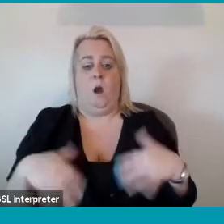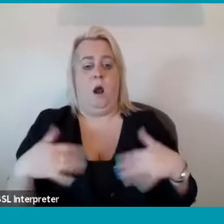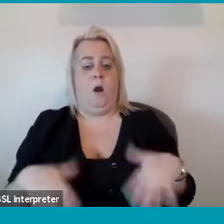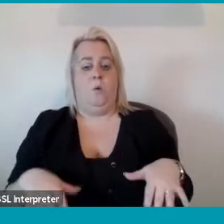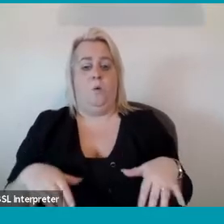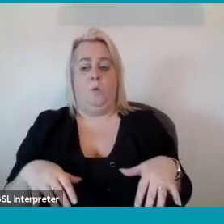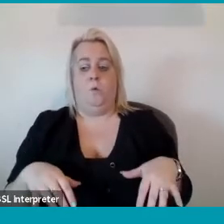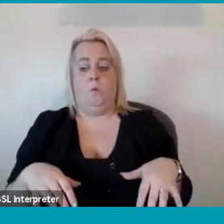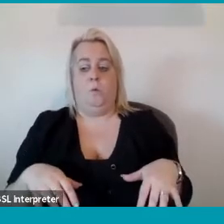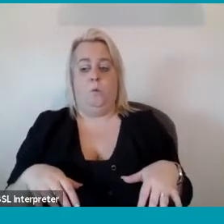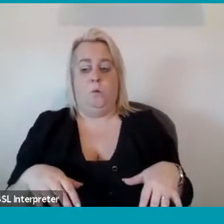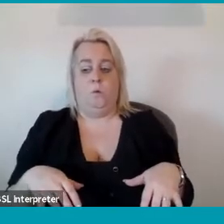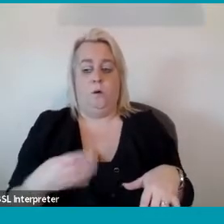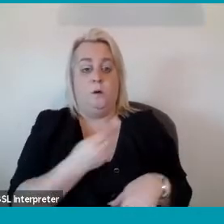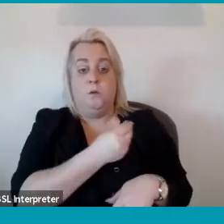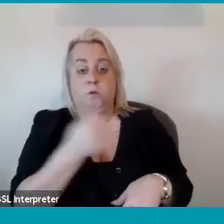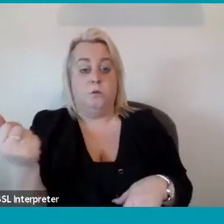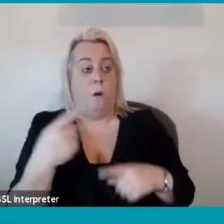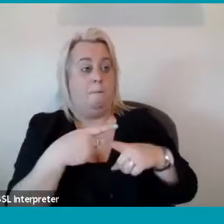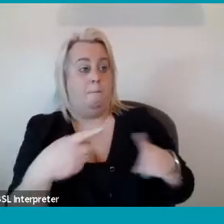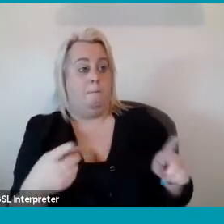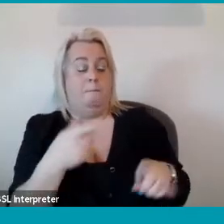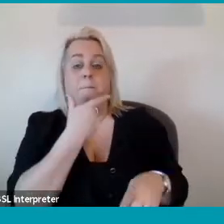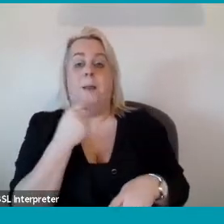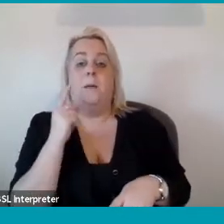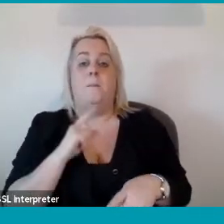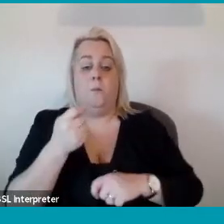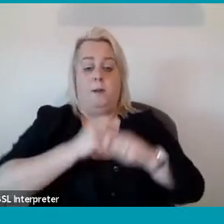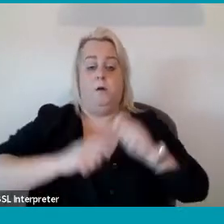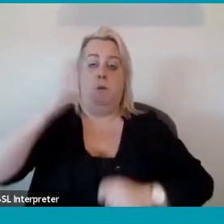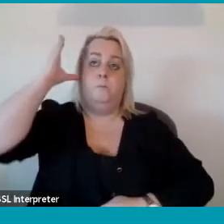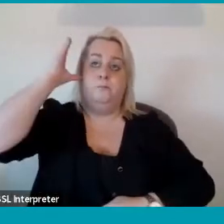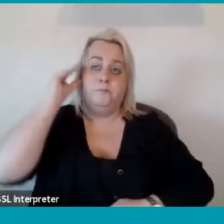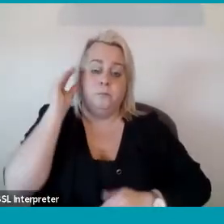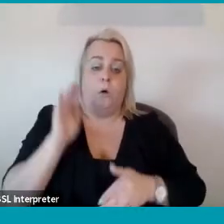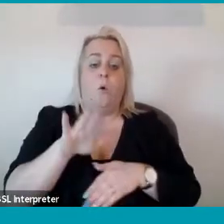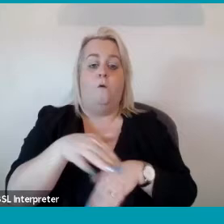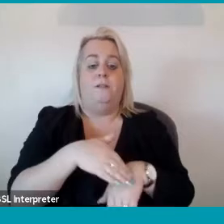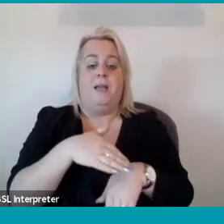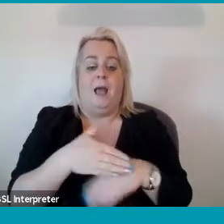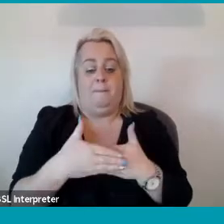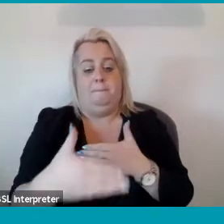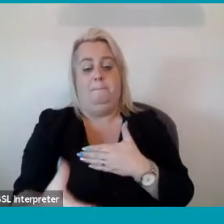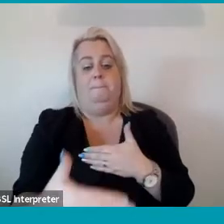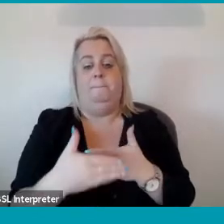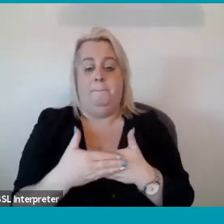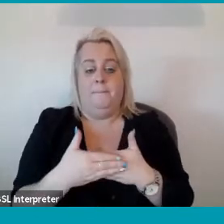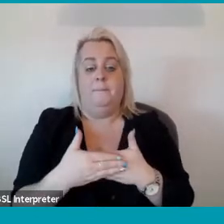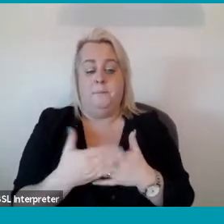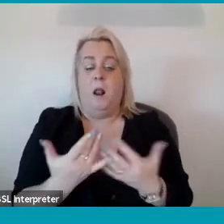who became deafened over a period of time. And that happens with lots